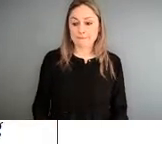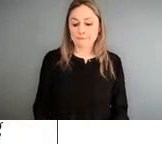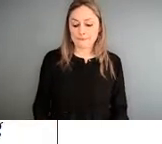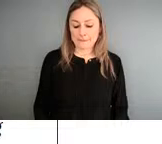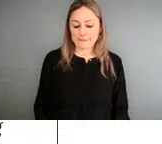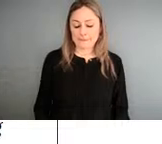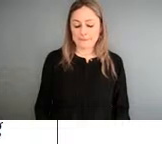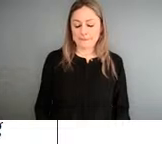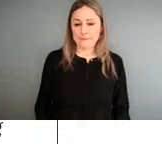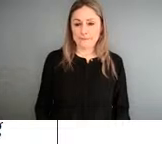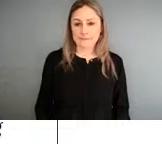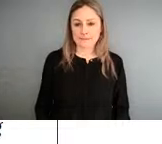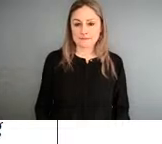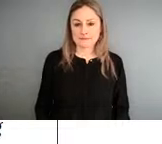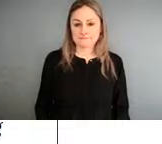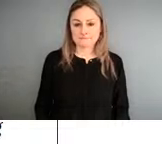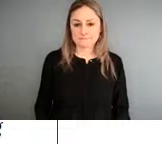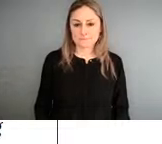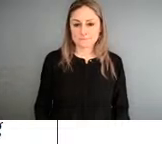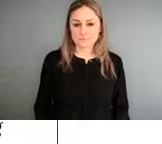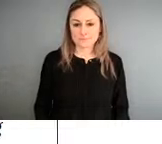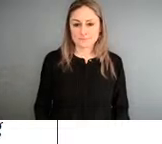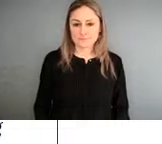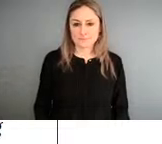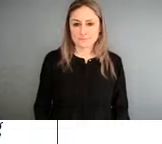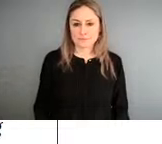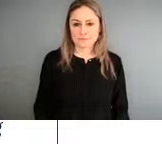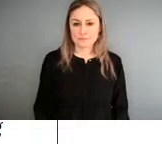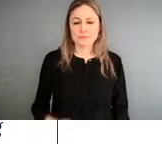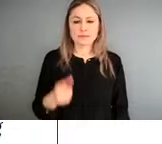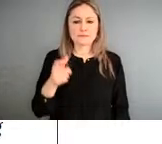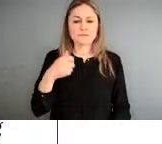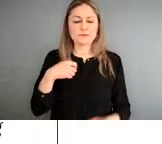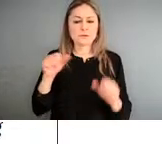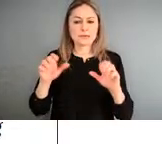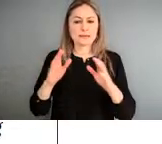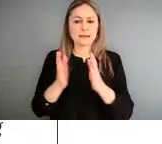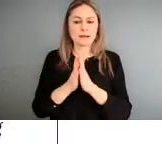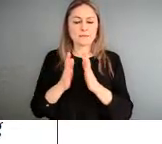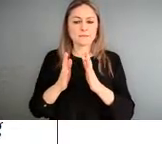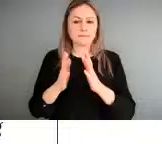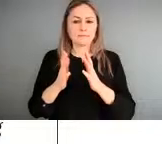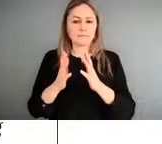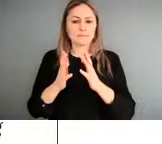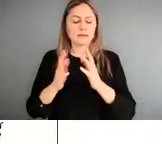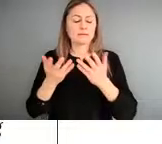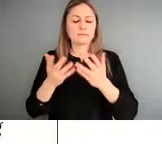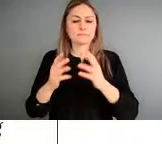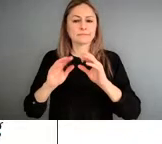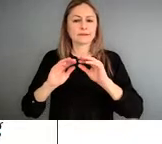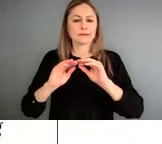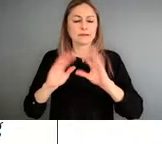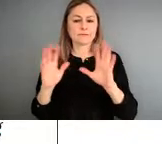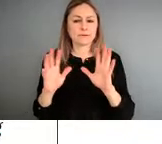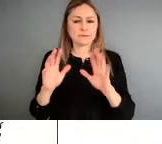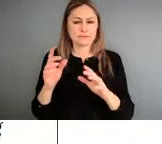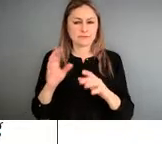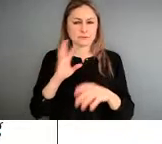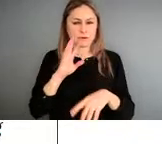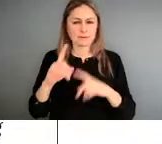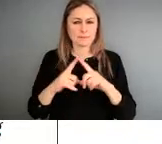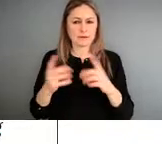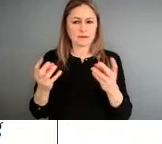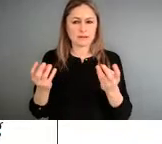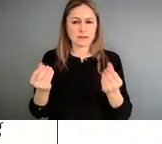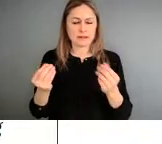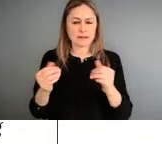Start off with Corky. So, if you can help clarify this for me, we're talking about land